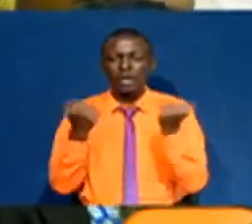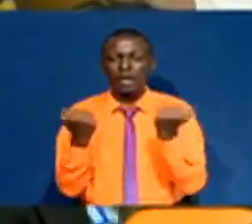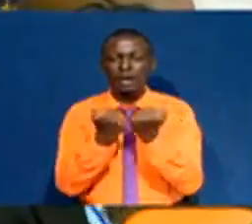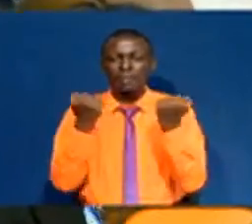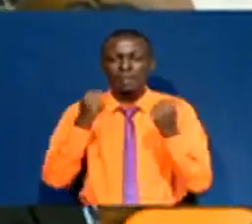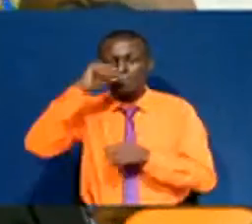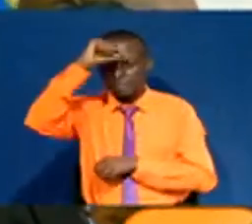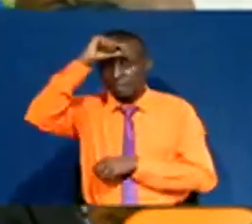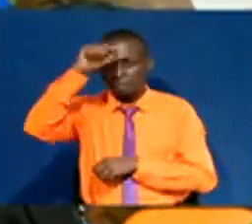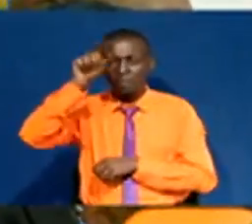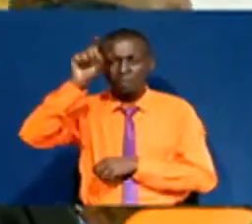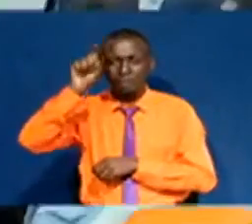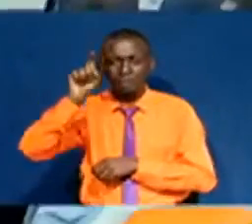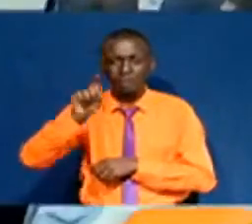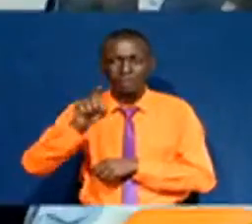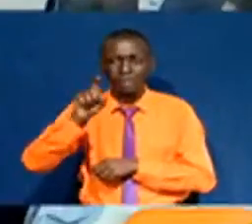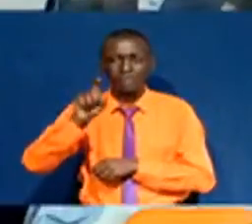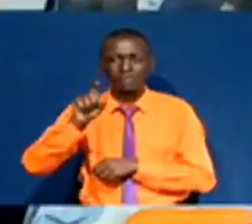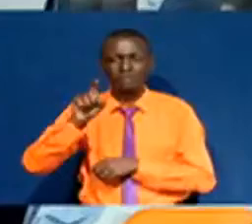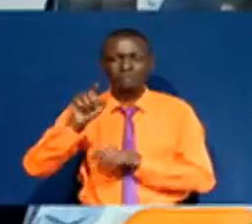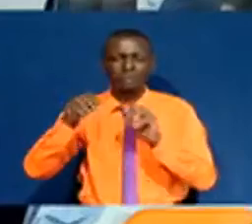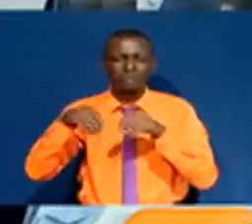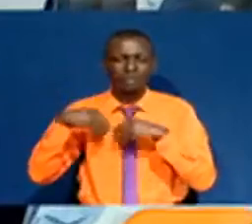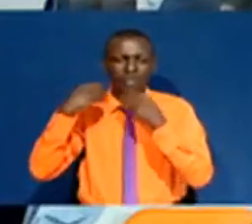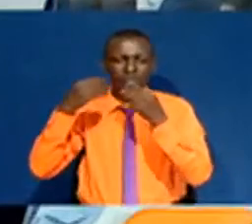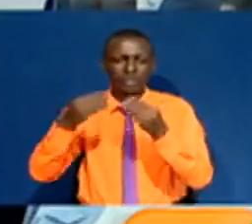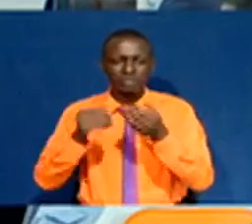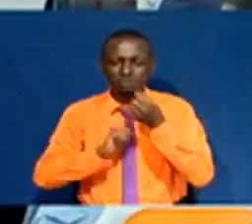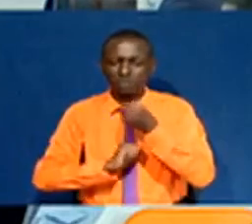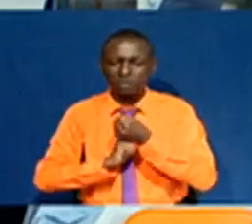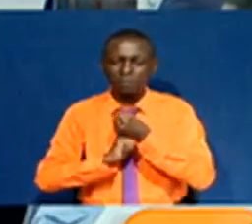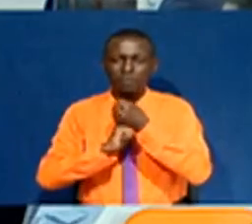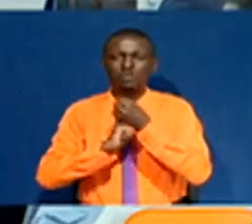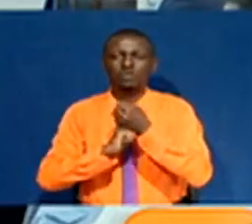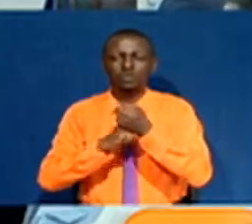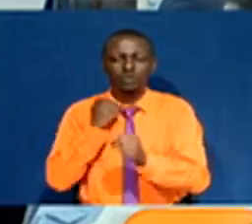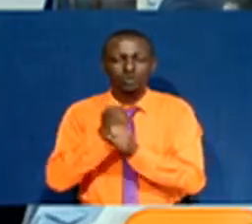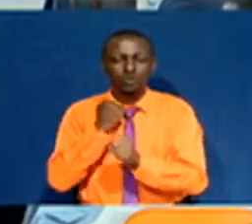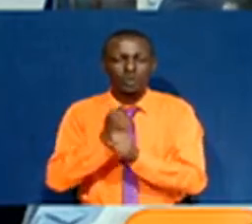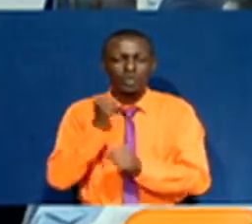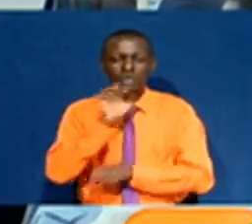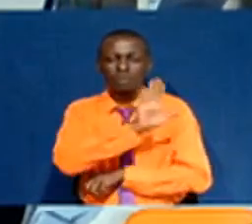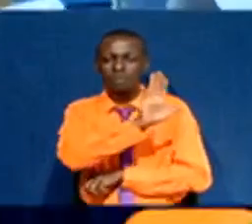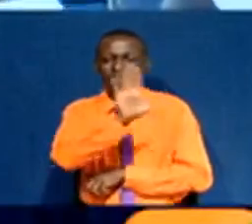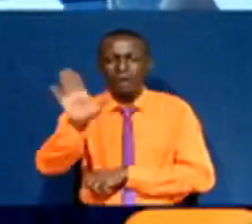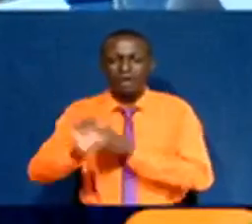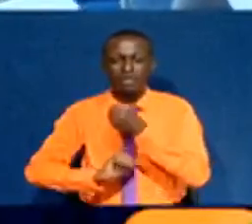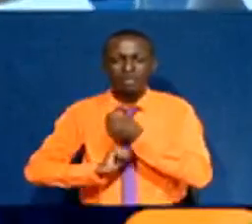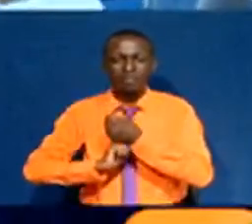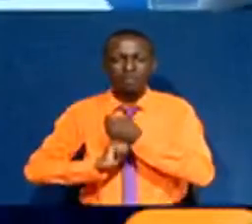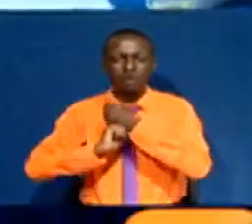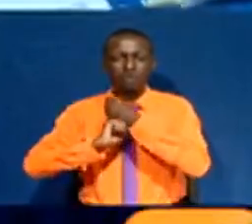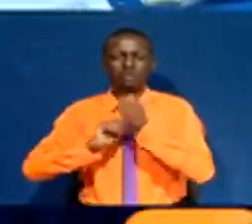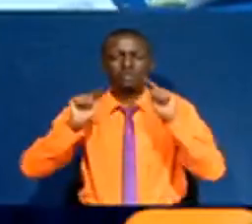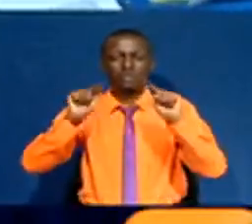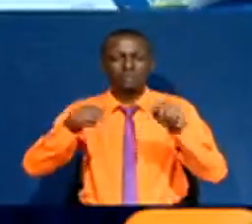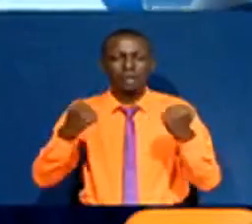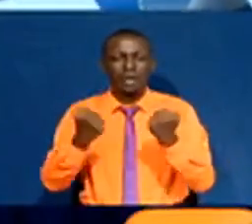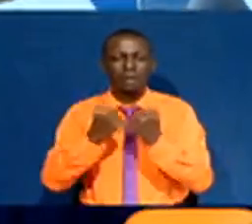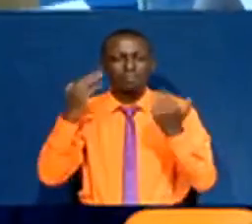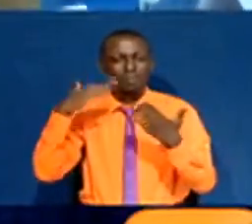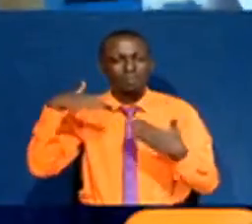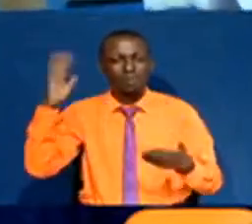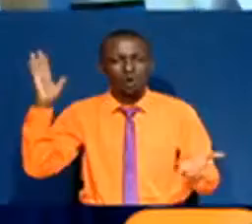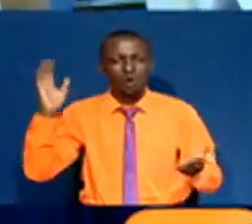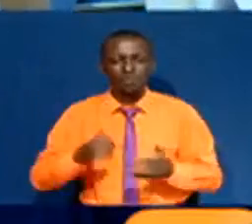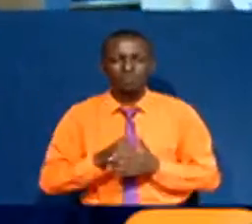government must provide more fiscal and non-fiscal support to their operations to support the growing demand. So much